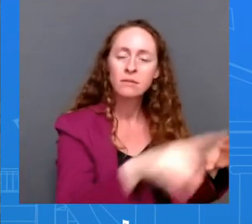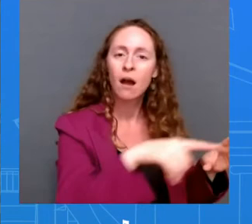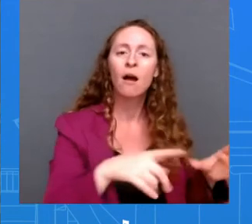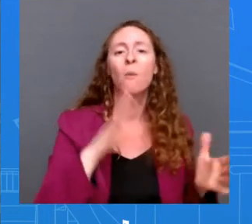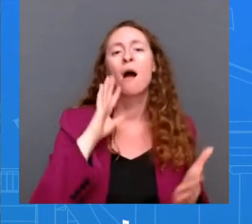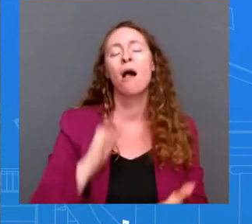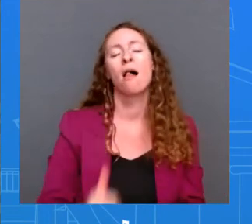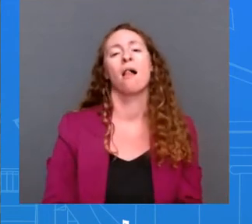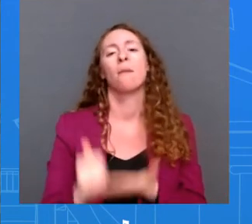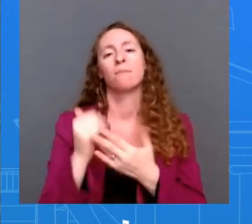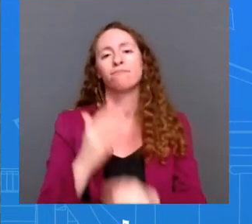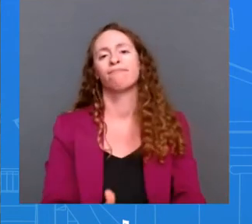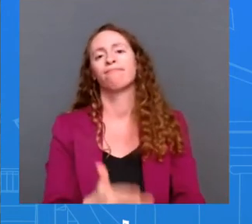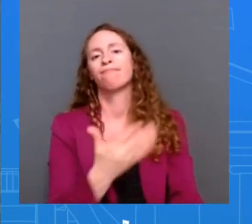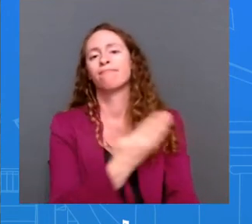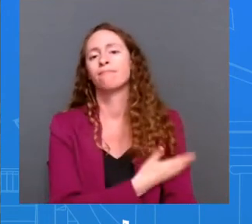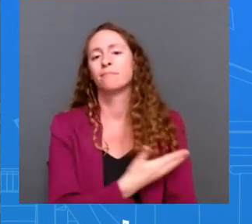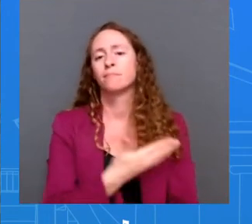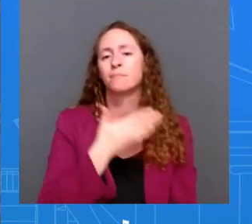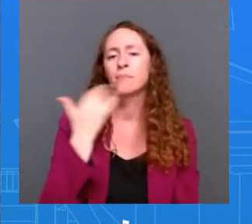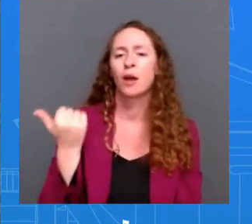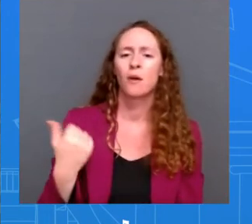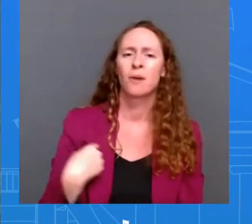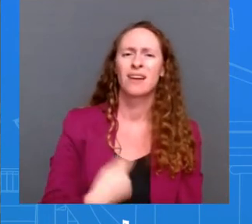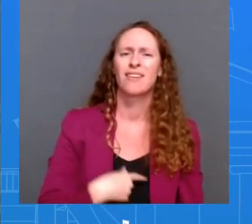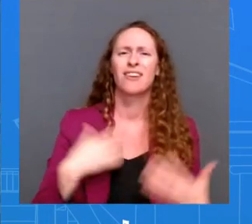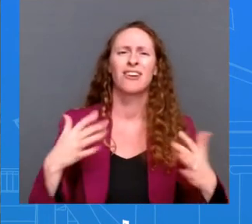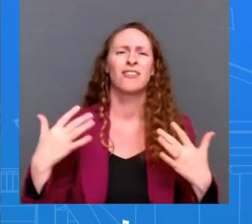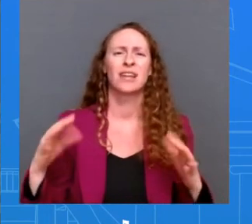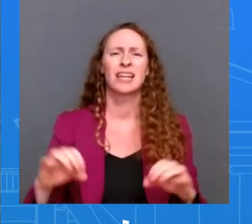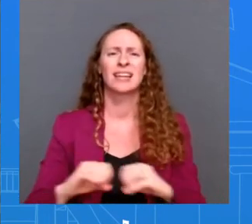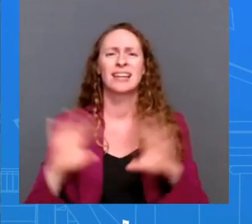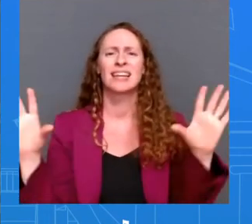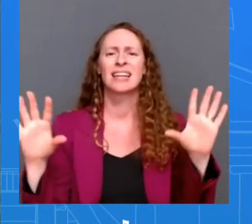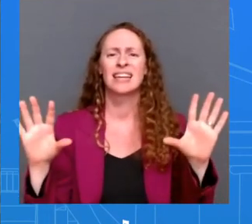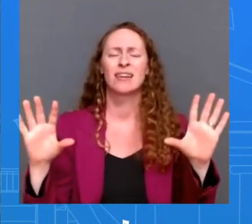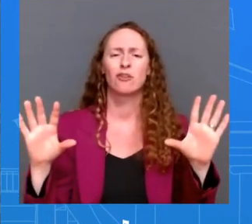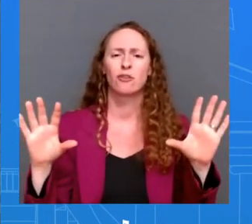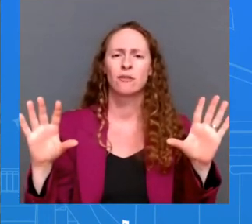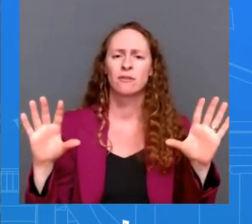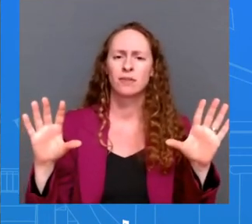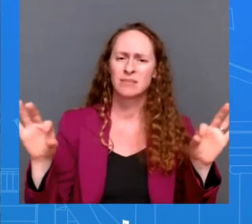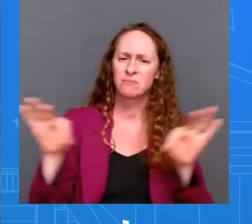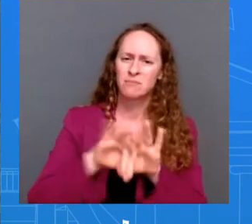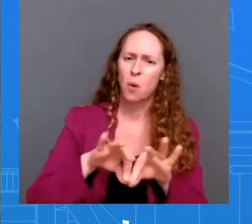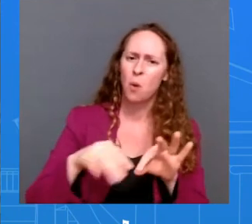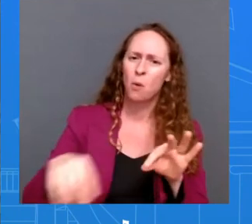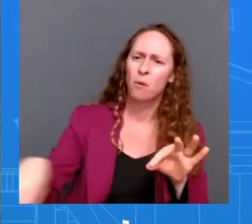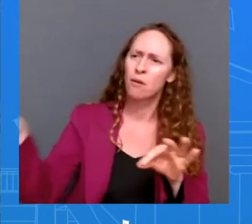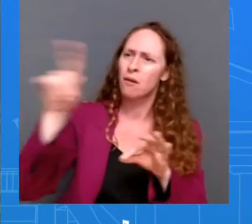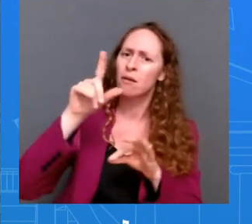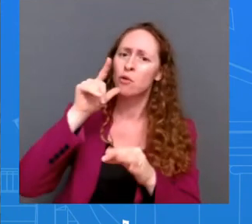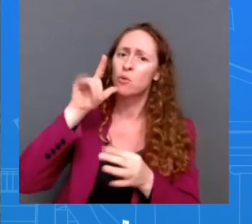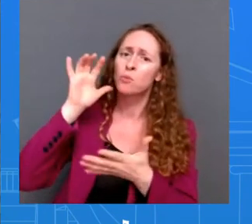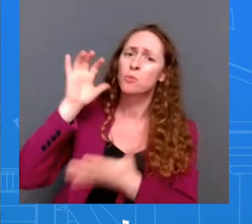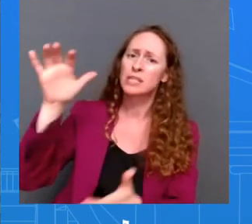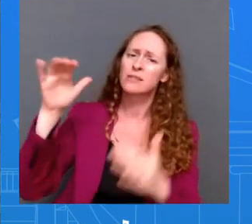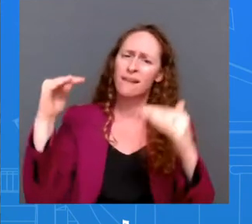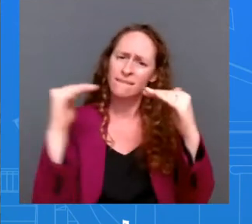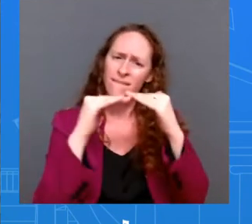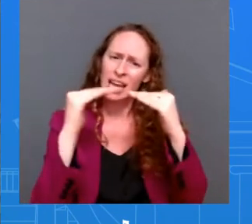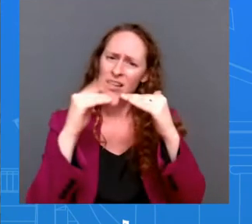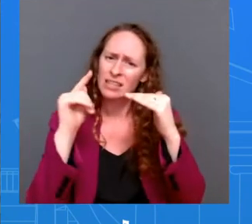important it is to close that loophole and make sure that we're not increasing taxes on middle-class Americans that are making less